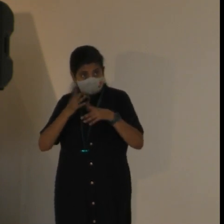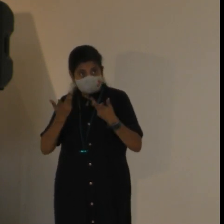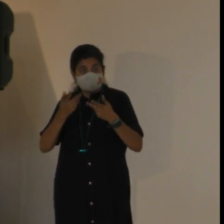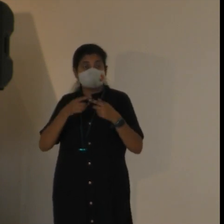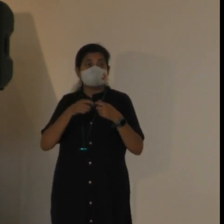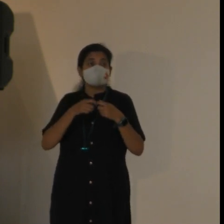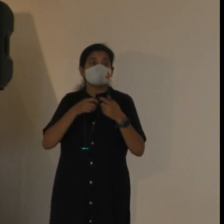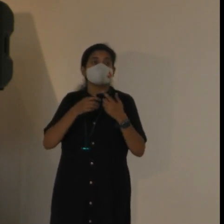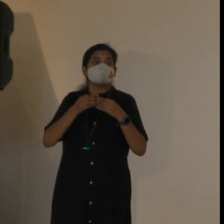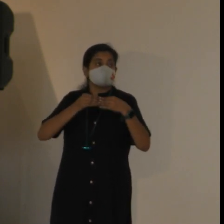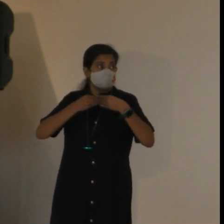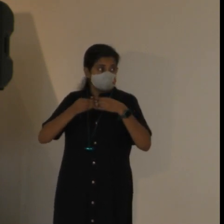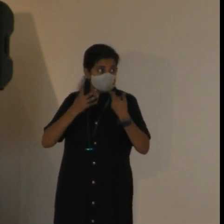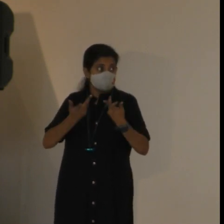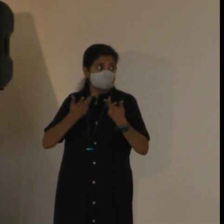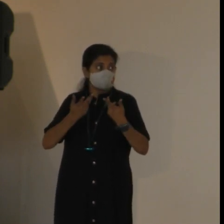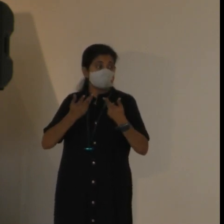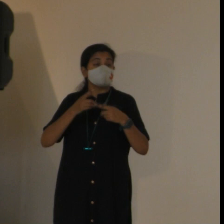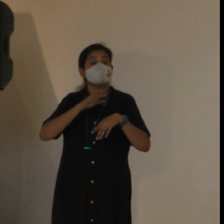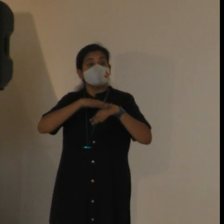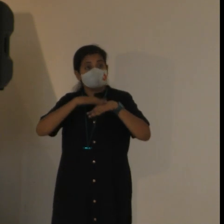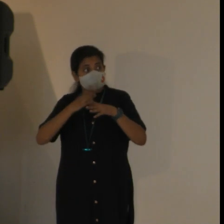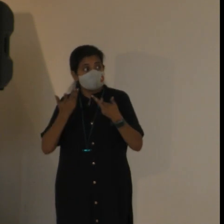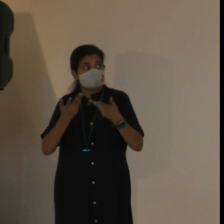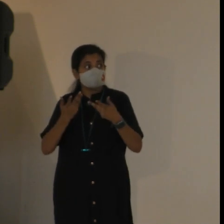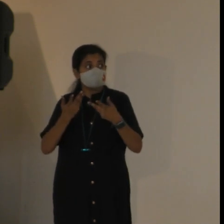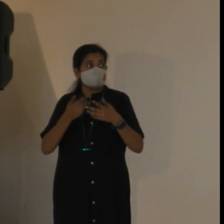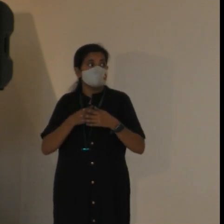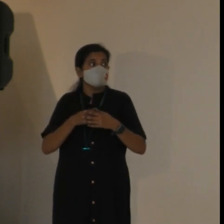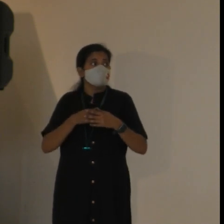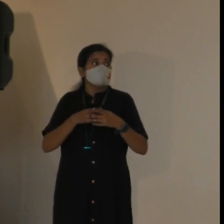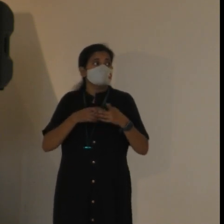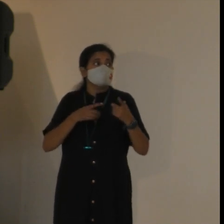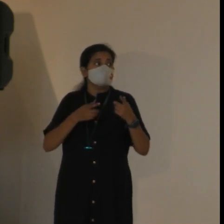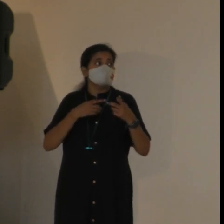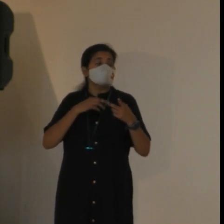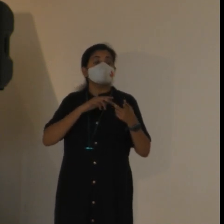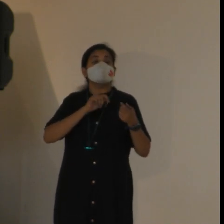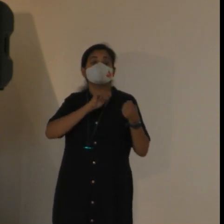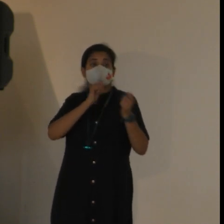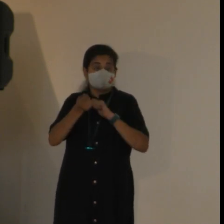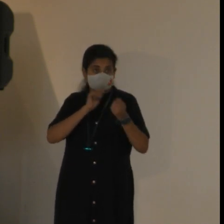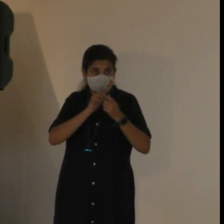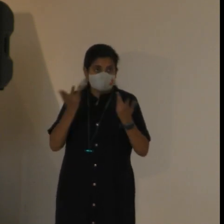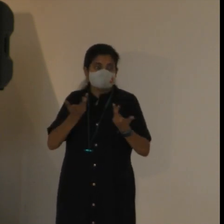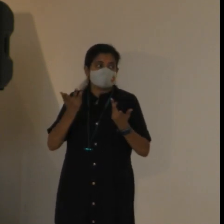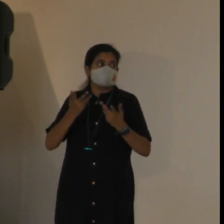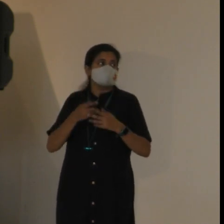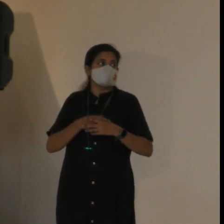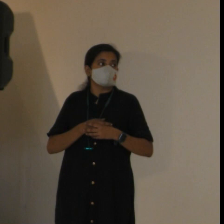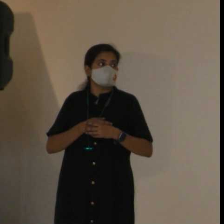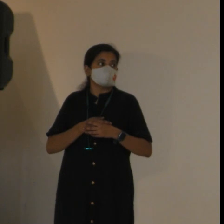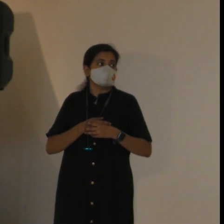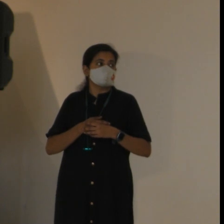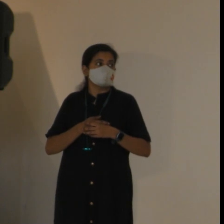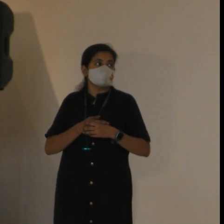with tangible objects, intangible experiences which may or may not happen with tangible objects, and that's kind of, you know,